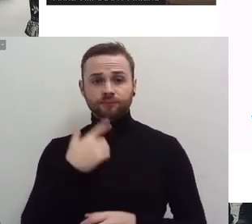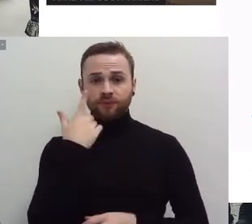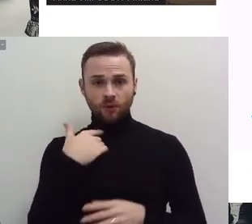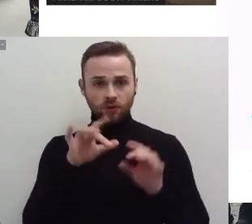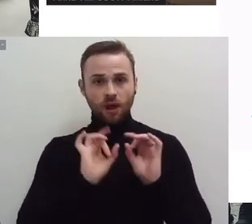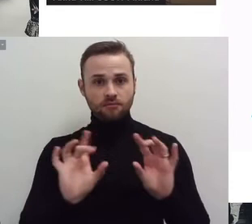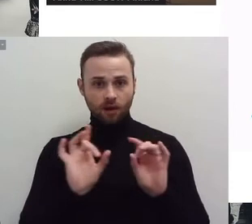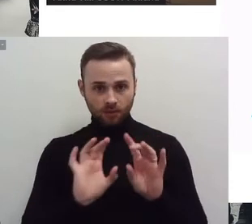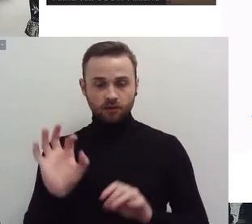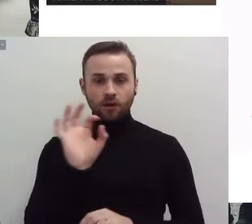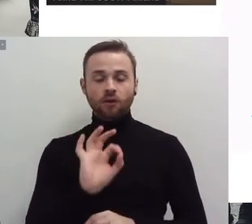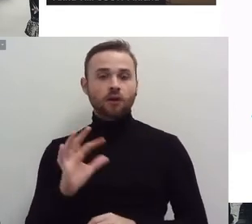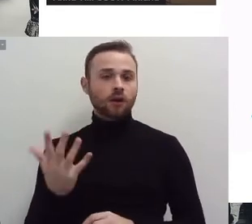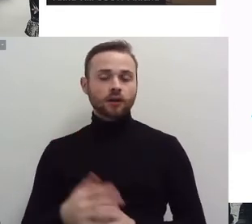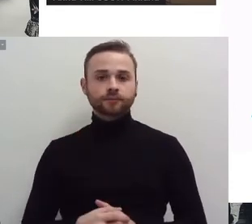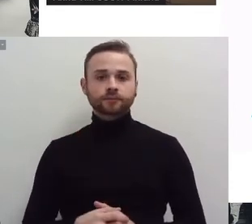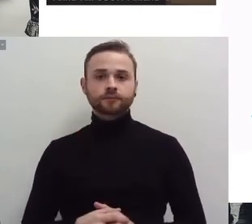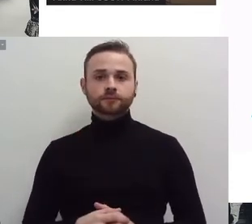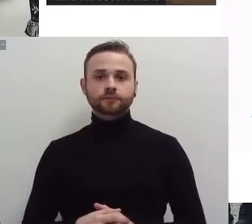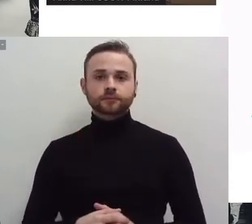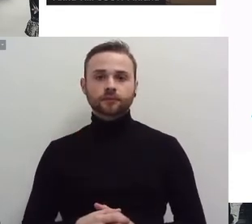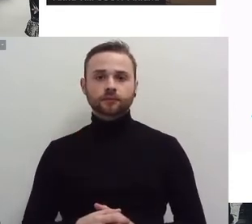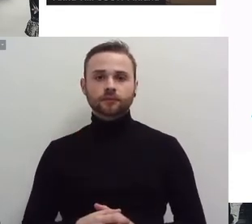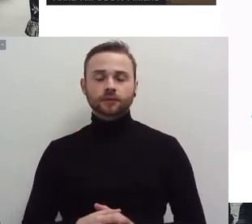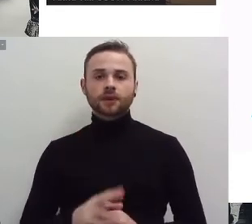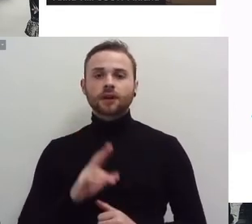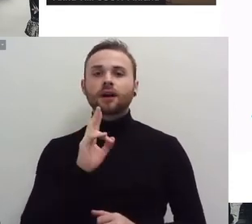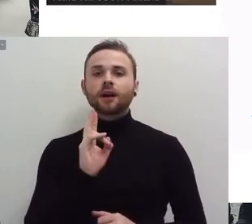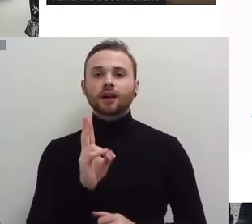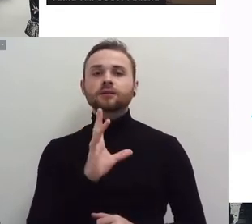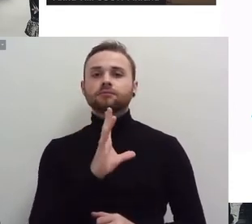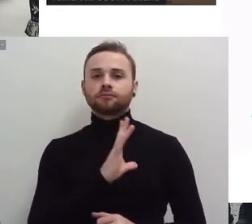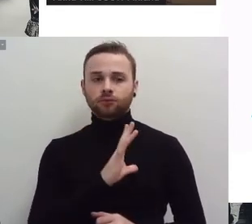So this group is not working under our organization, but